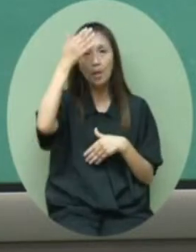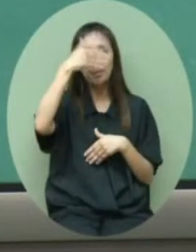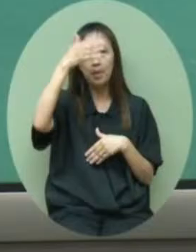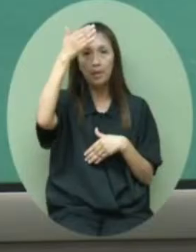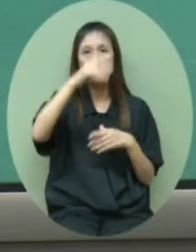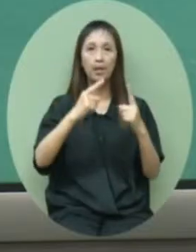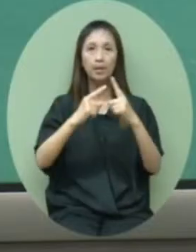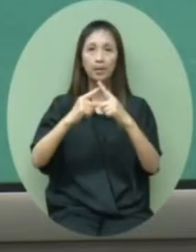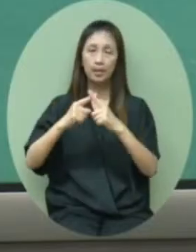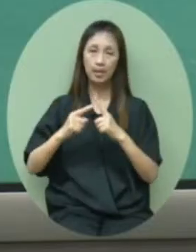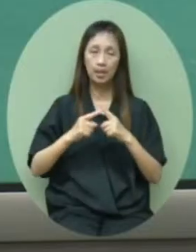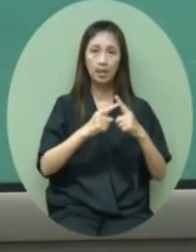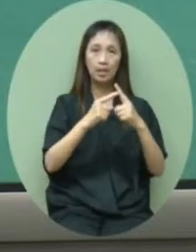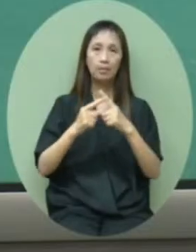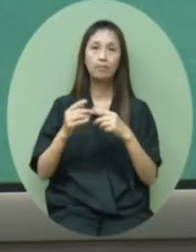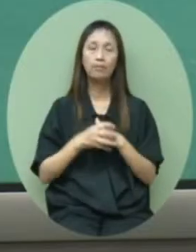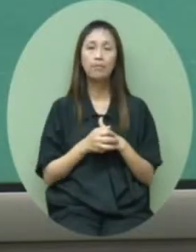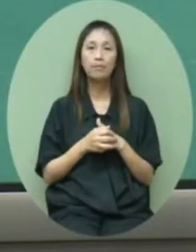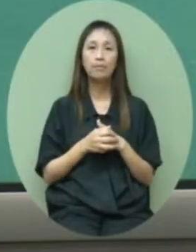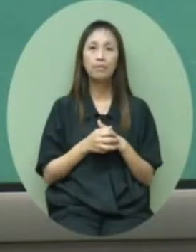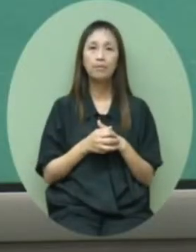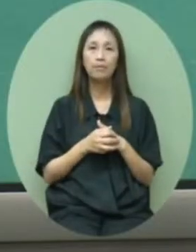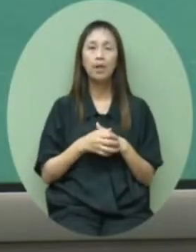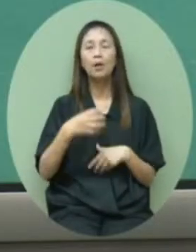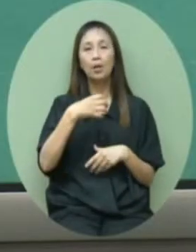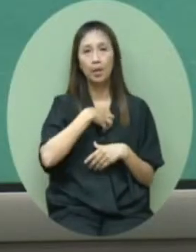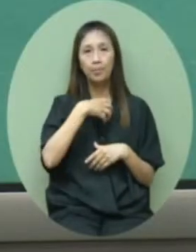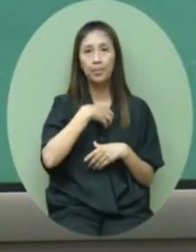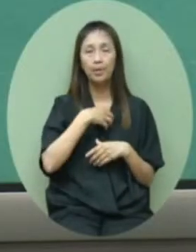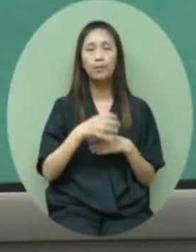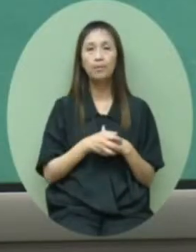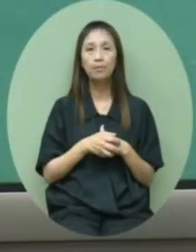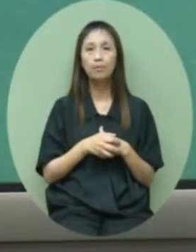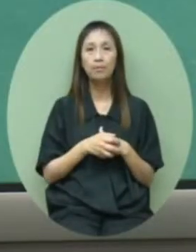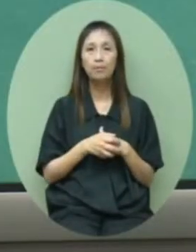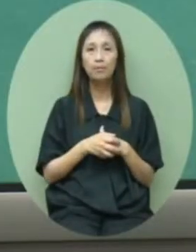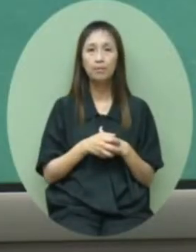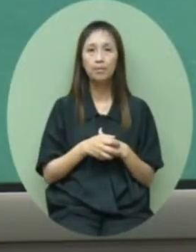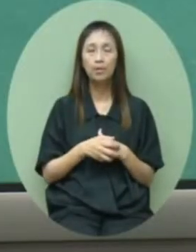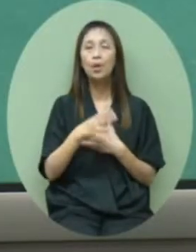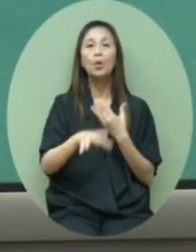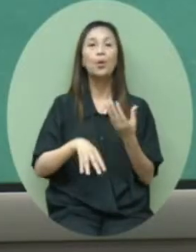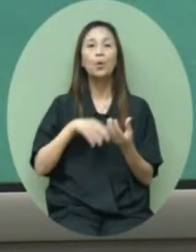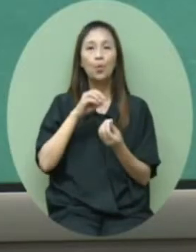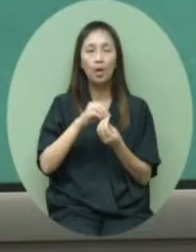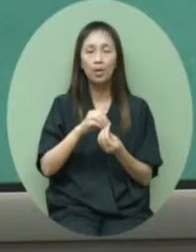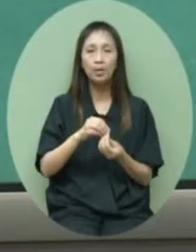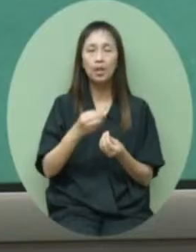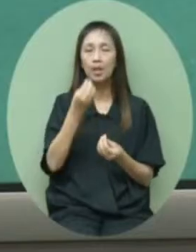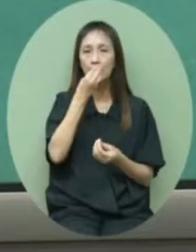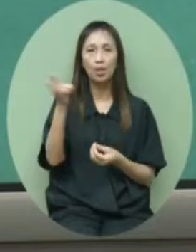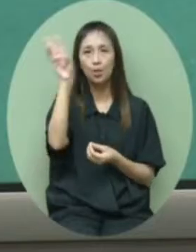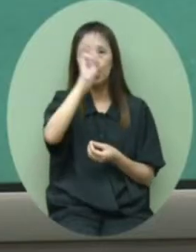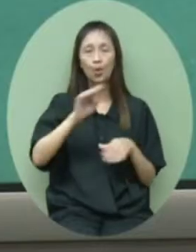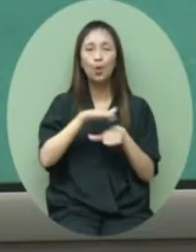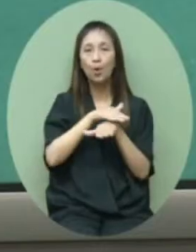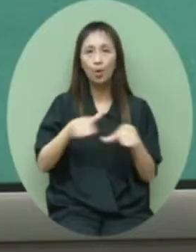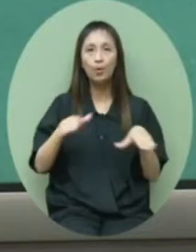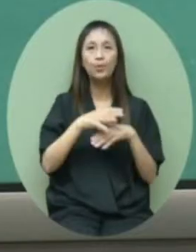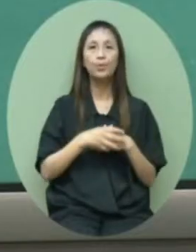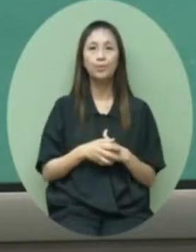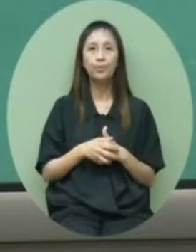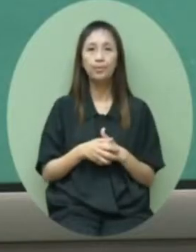residents in water concerns to ensure that it's not just safe,